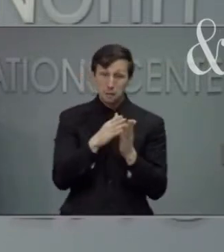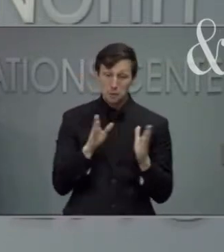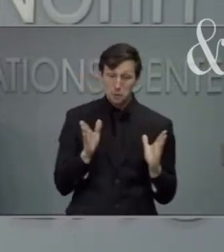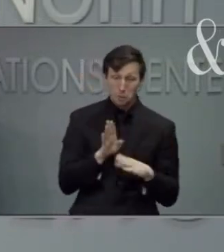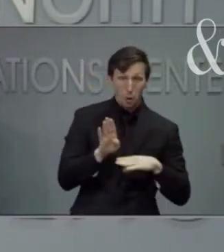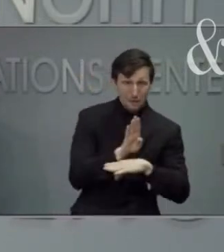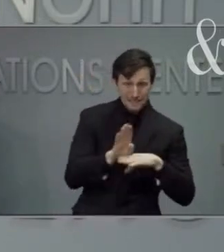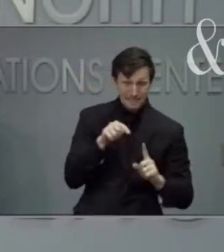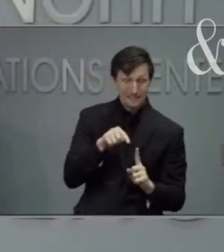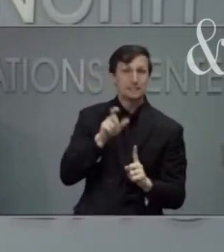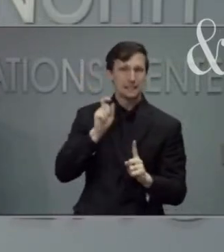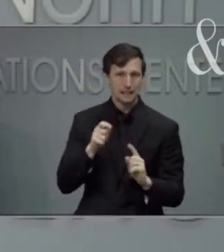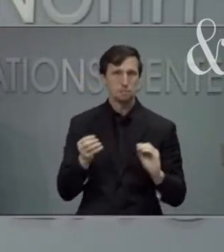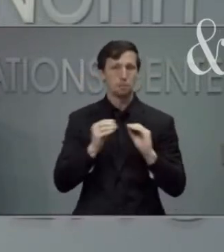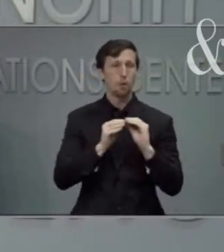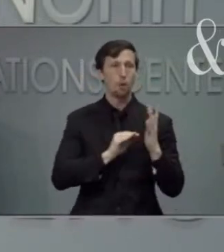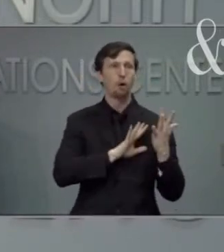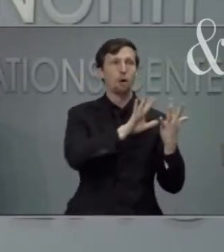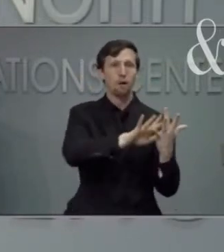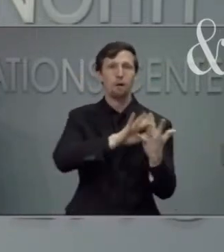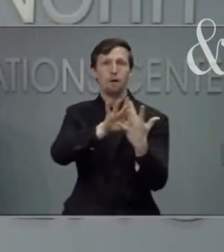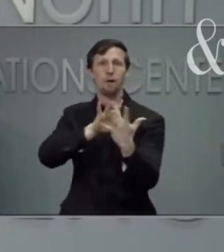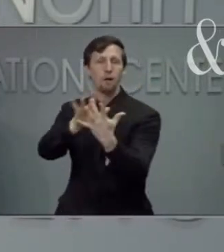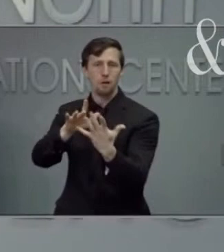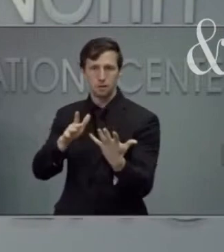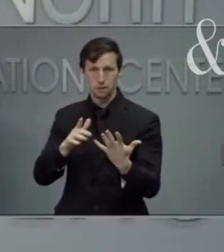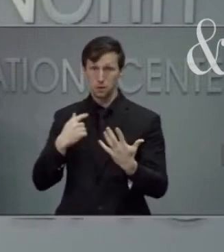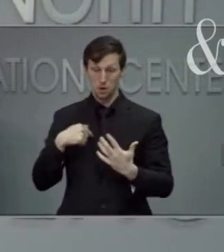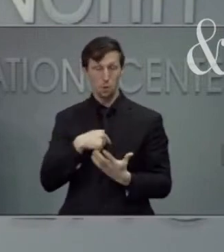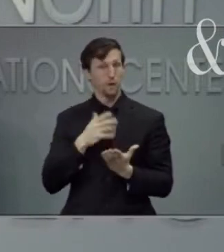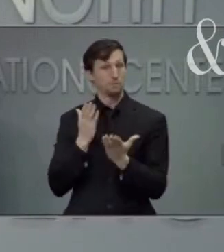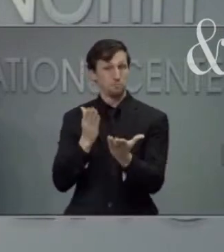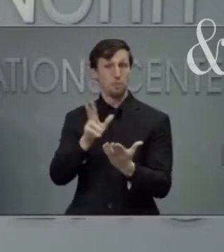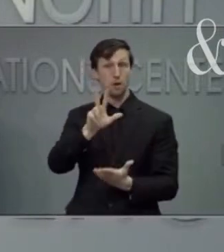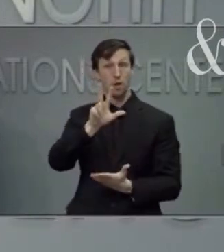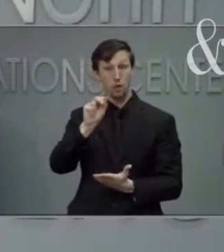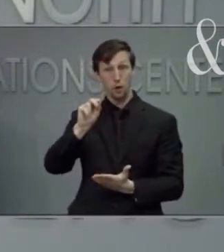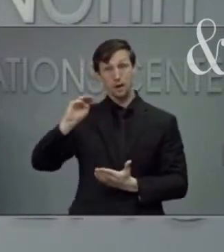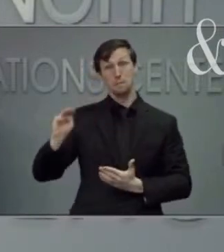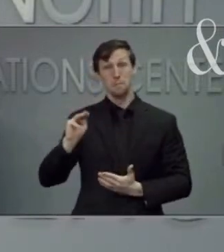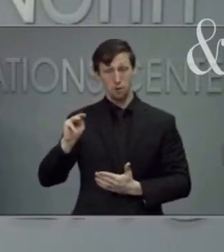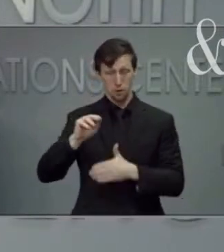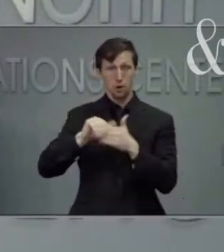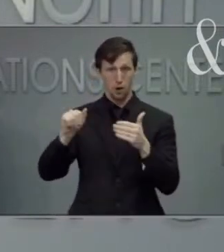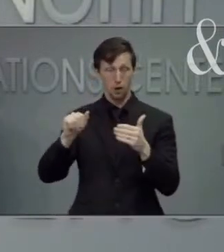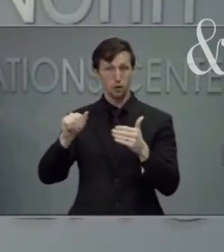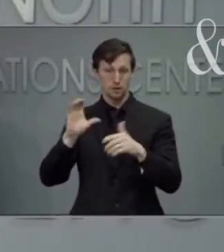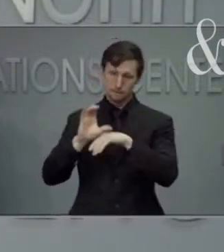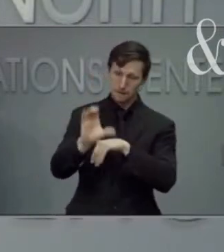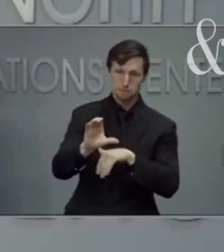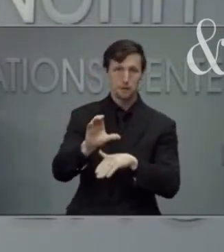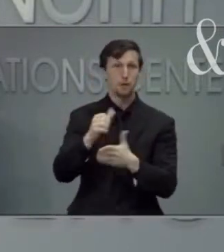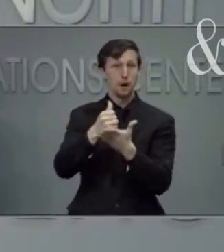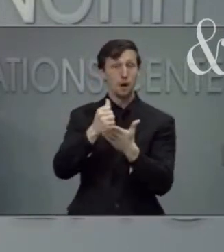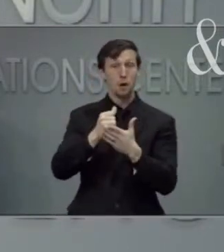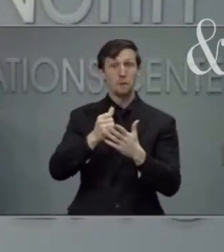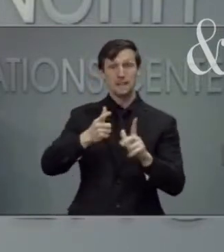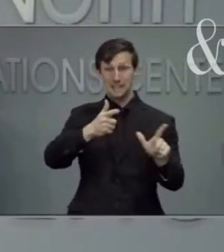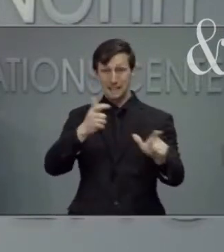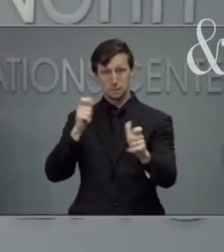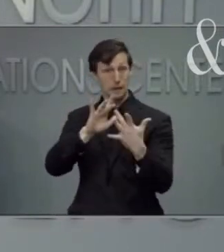global markets. Our budget proposes $30 million in emergency investment to extend high-speed internet and